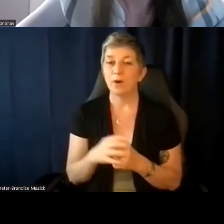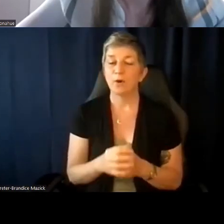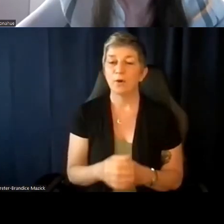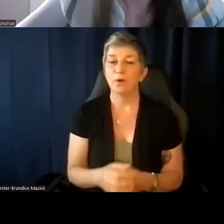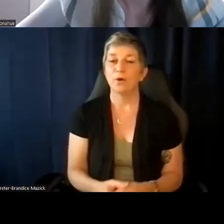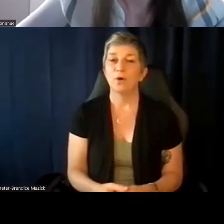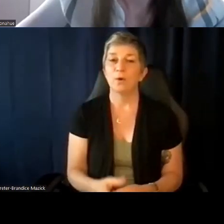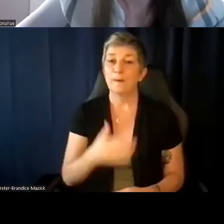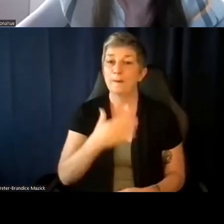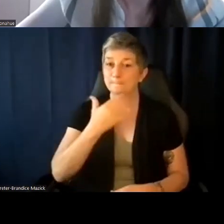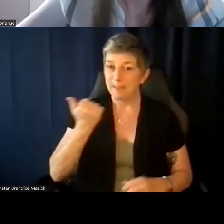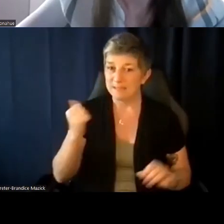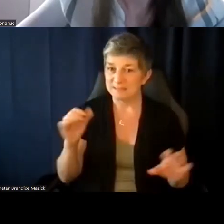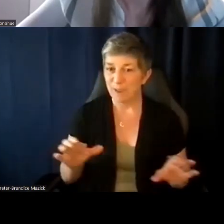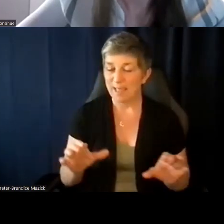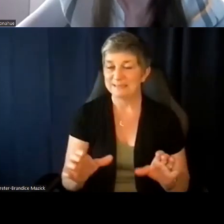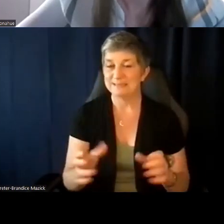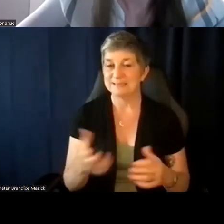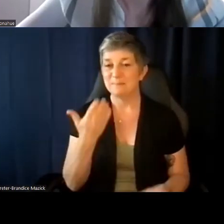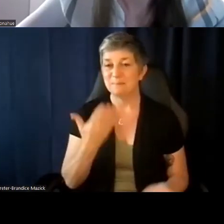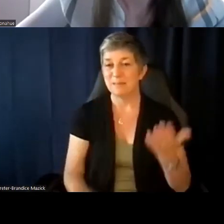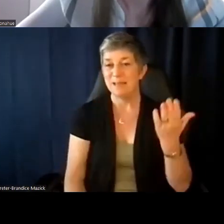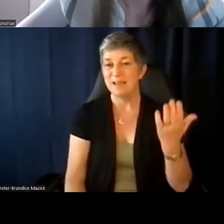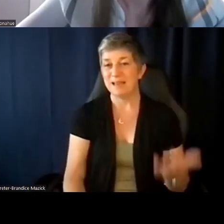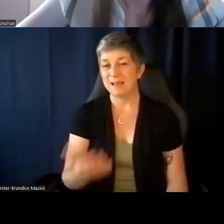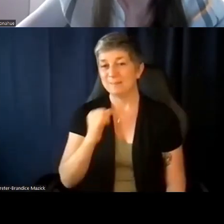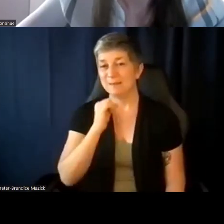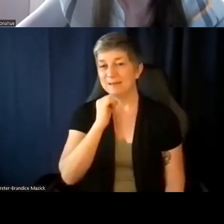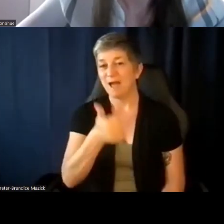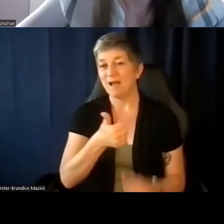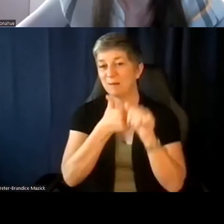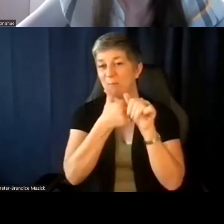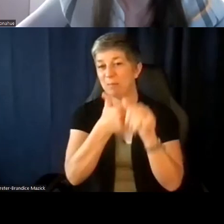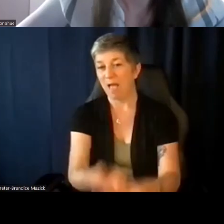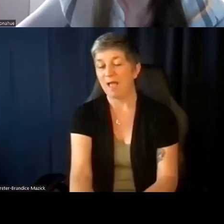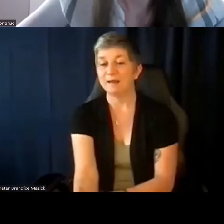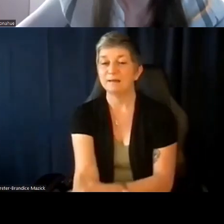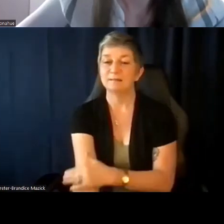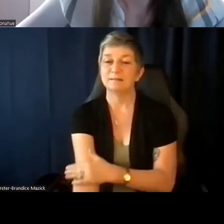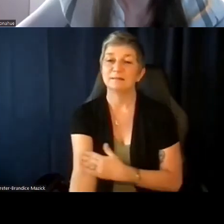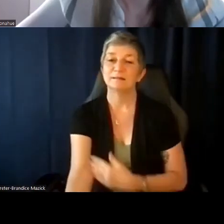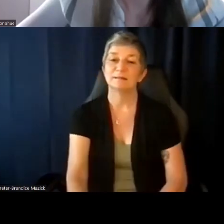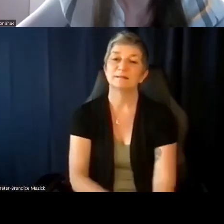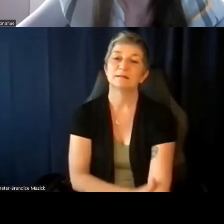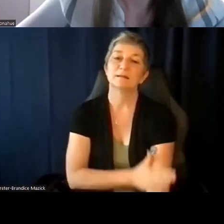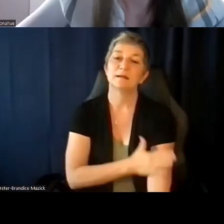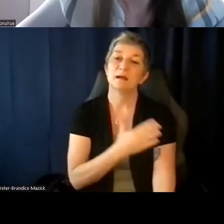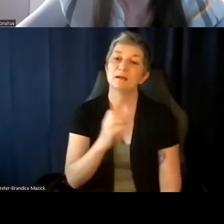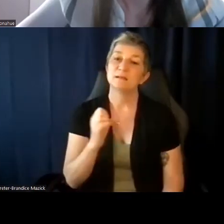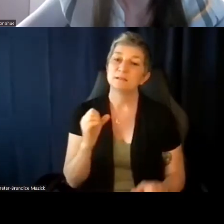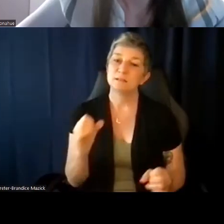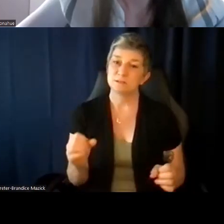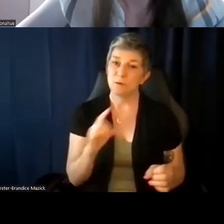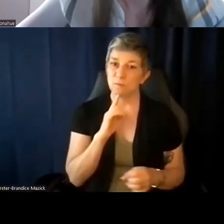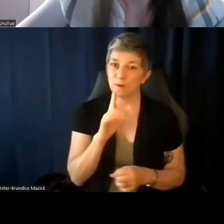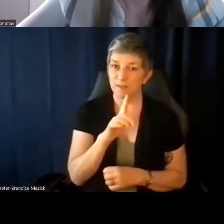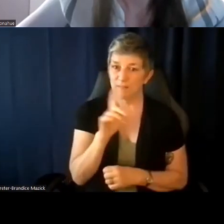best practices may not be complied with. And so the question is, if any of